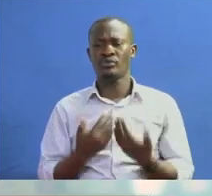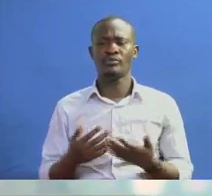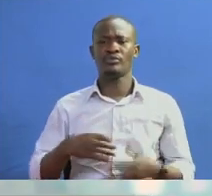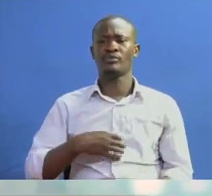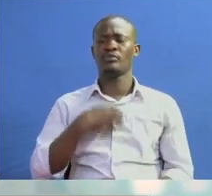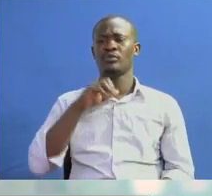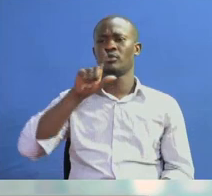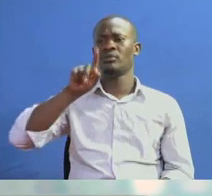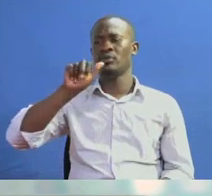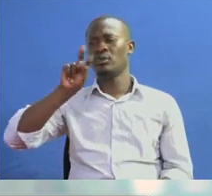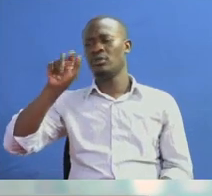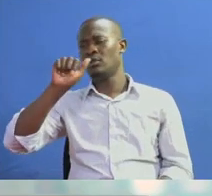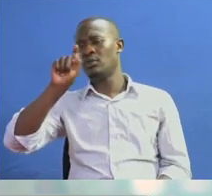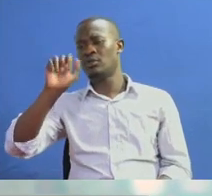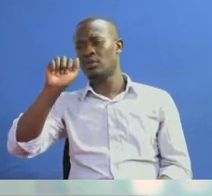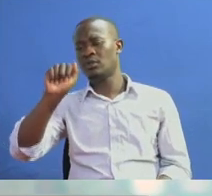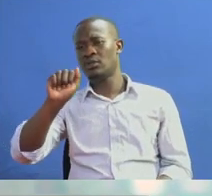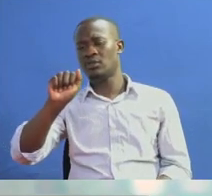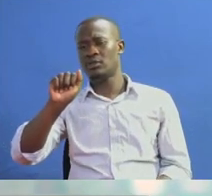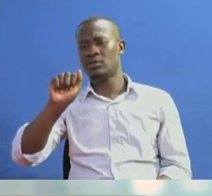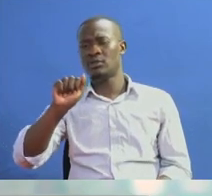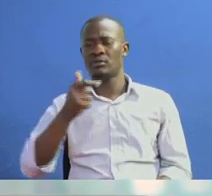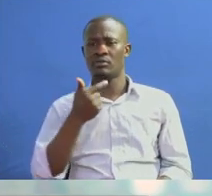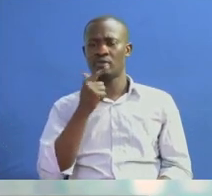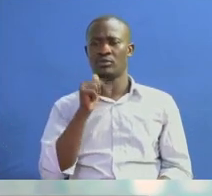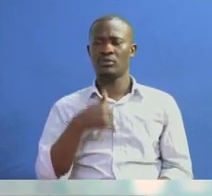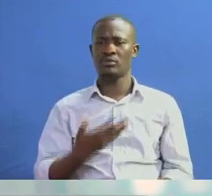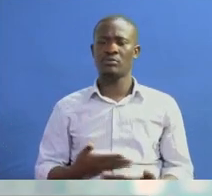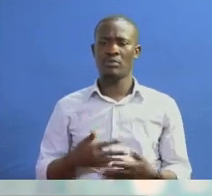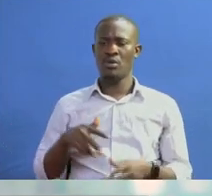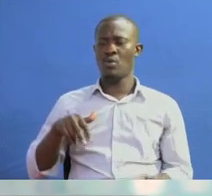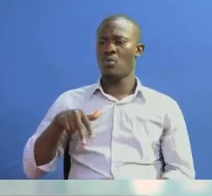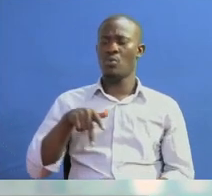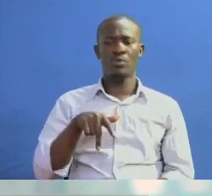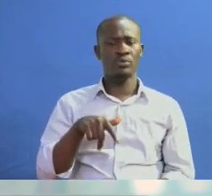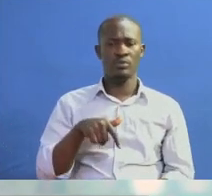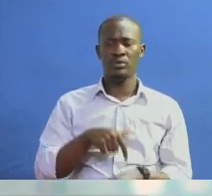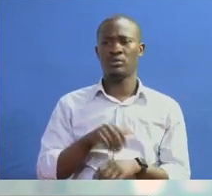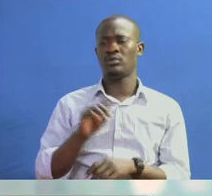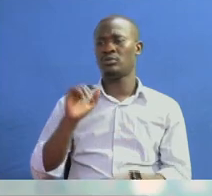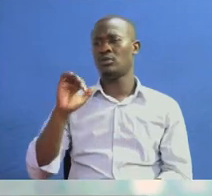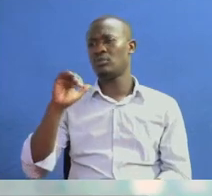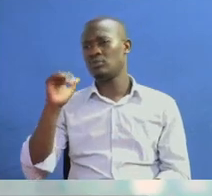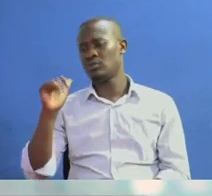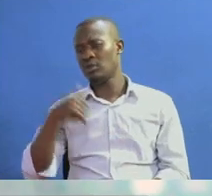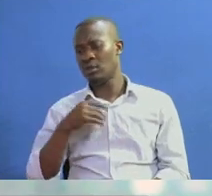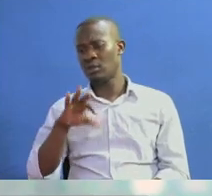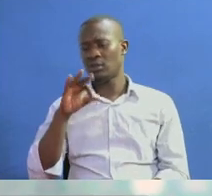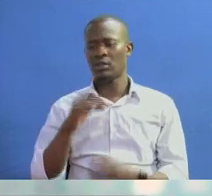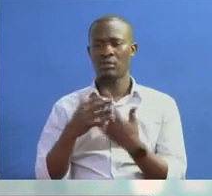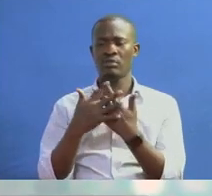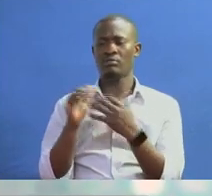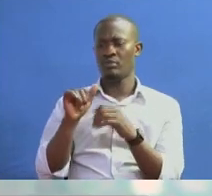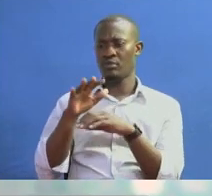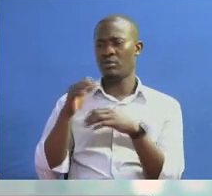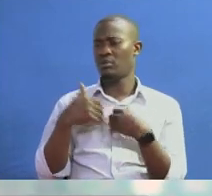mostly, because sometimes a youth called you, she was working or he was working in town, and they're taken to prison because they can't afford